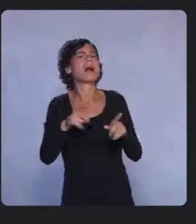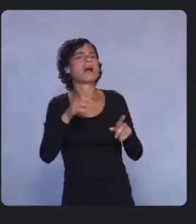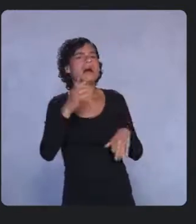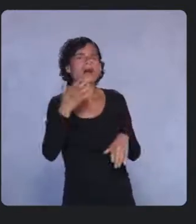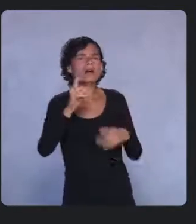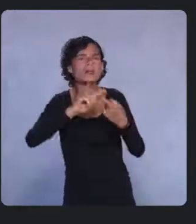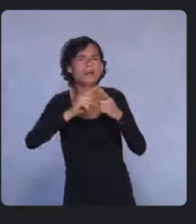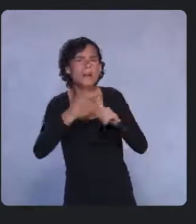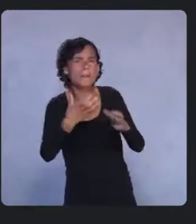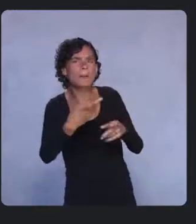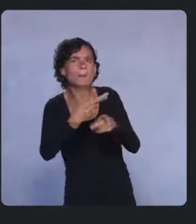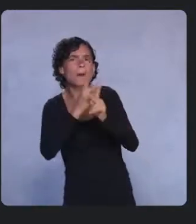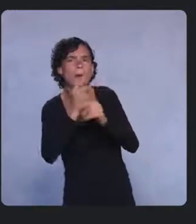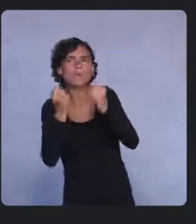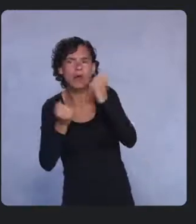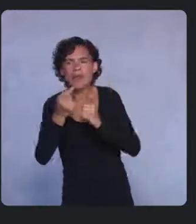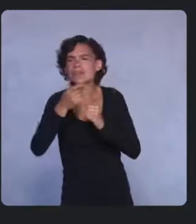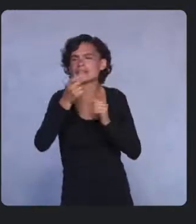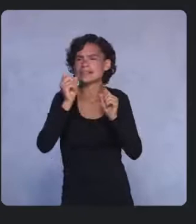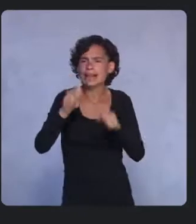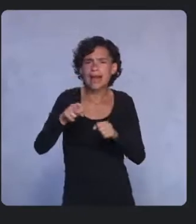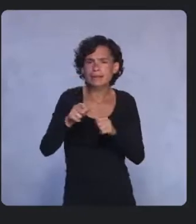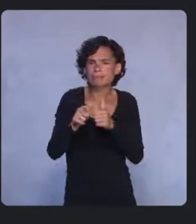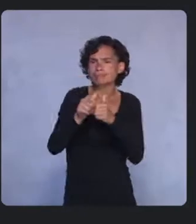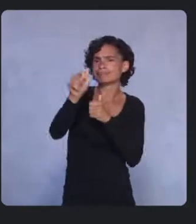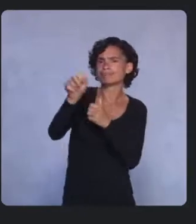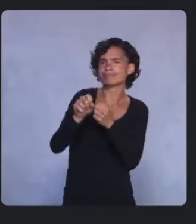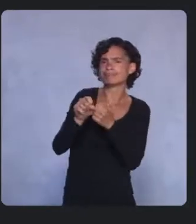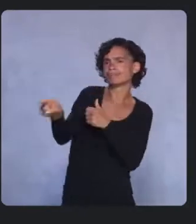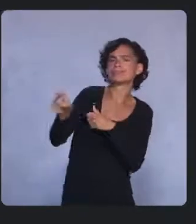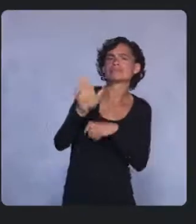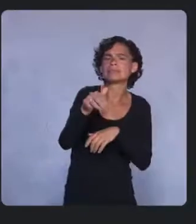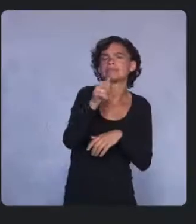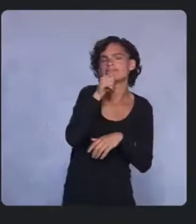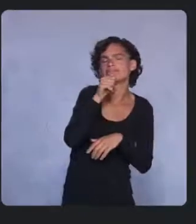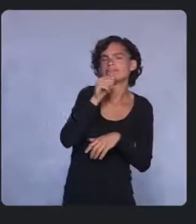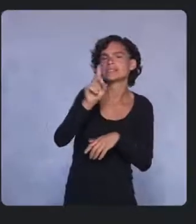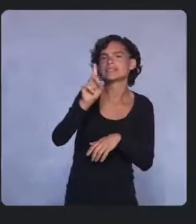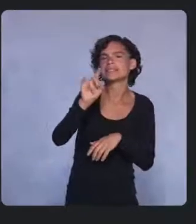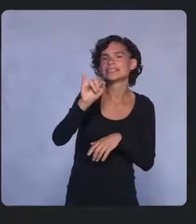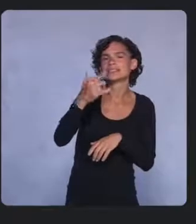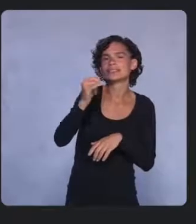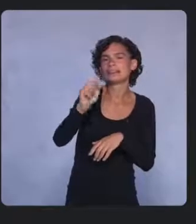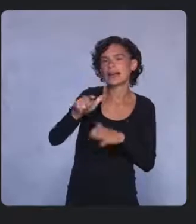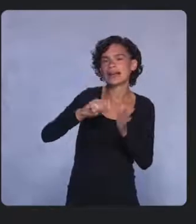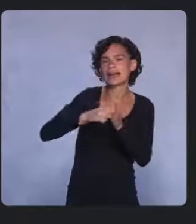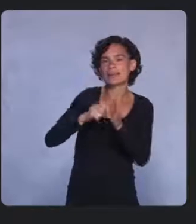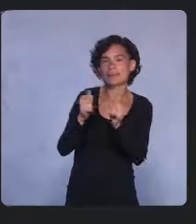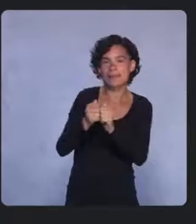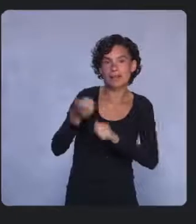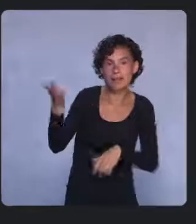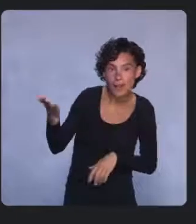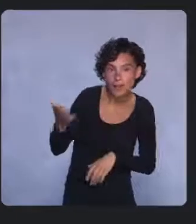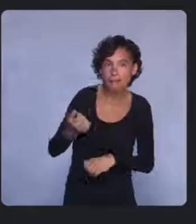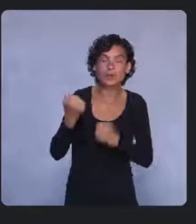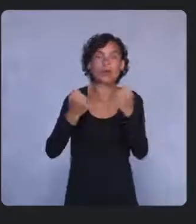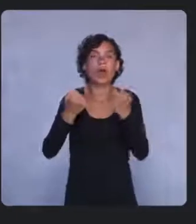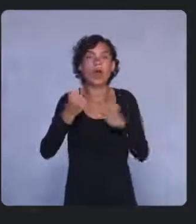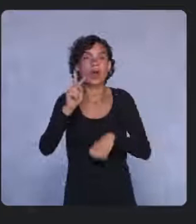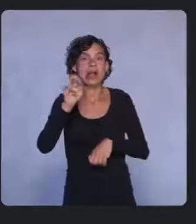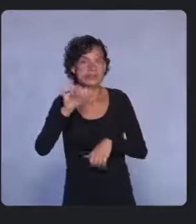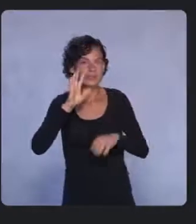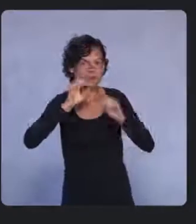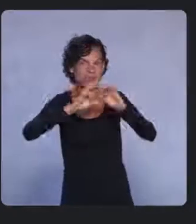you can remotely and securely share your digital key with them. Car Key is launching this fall with select